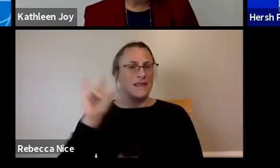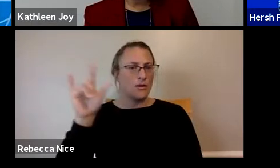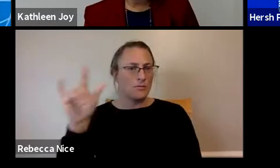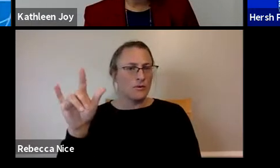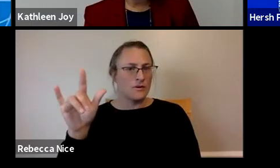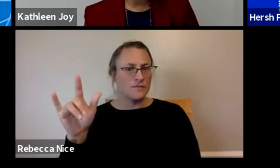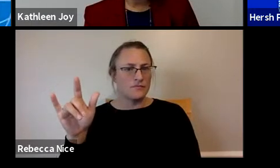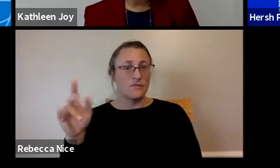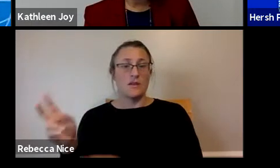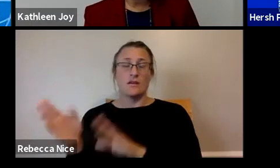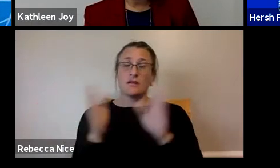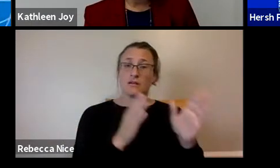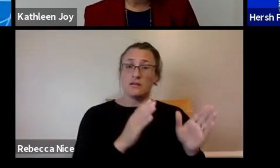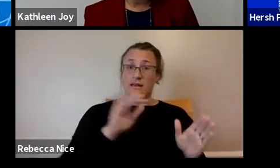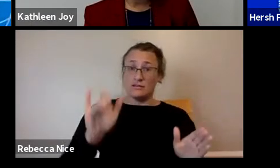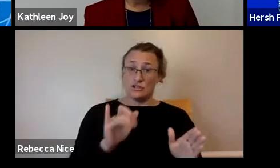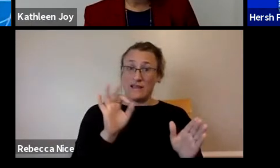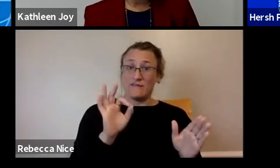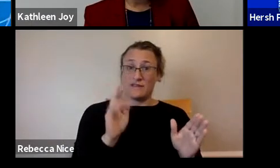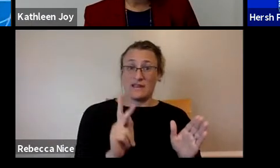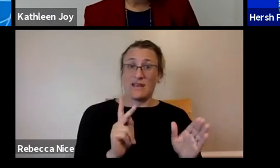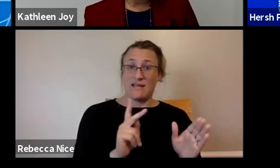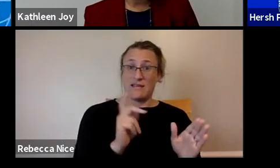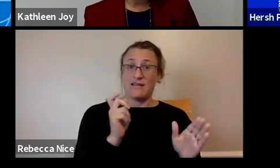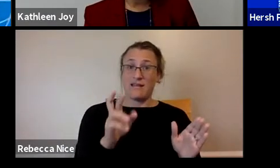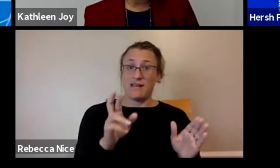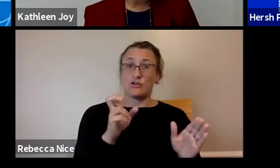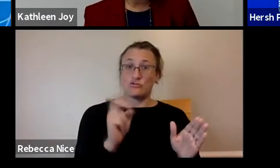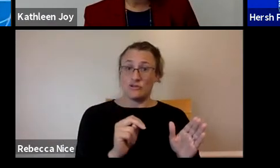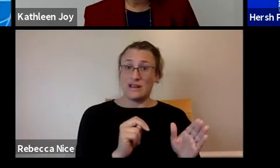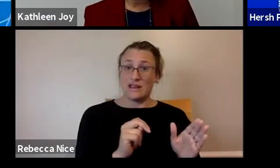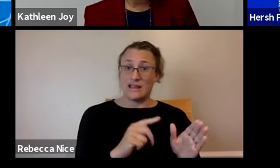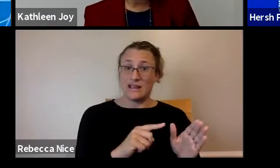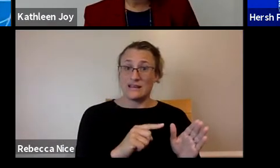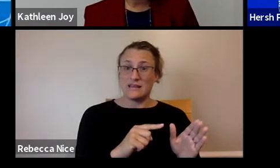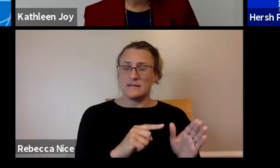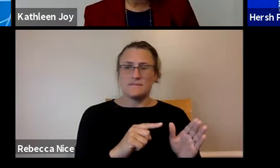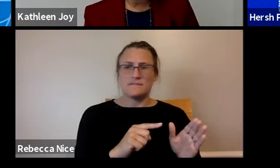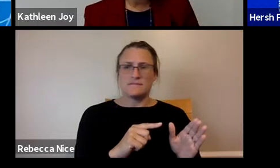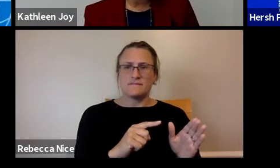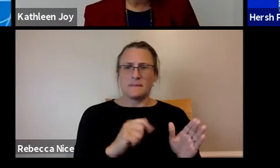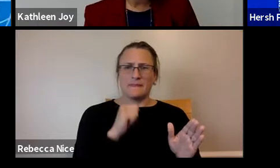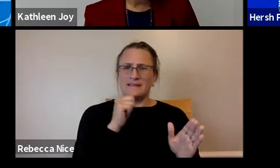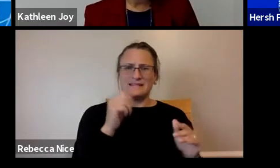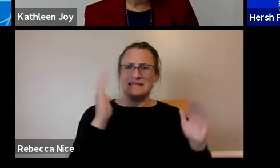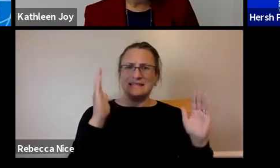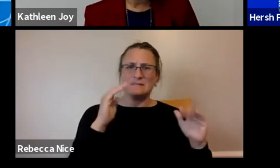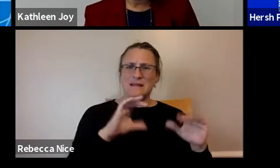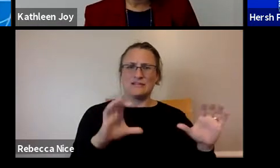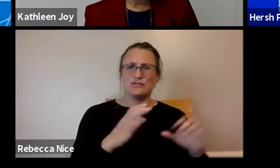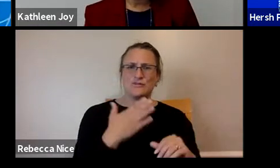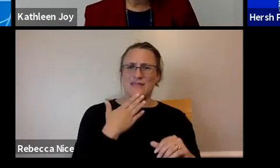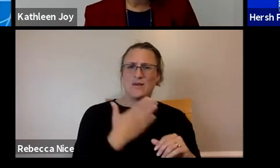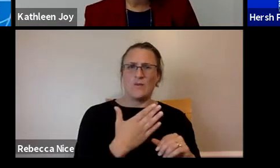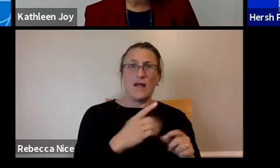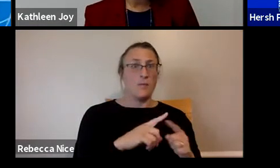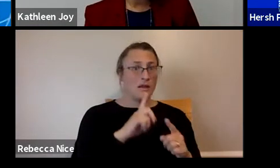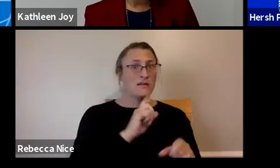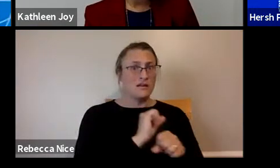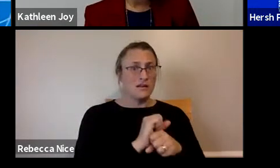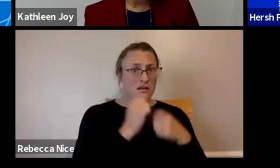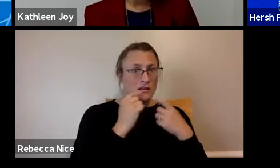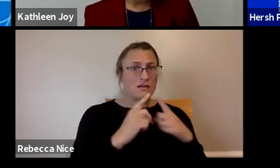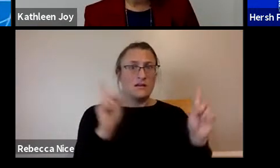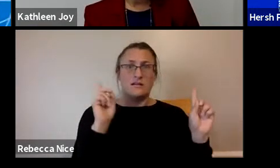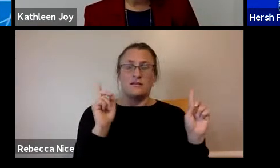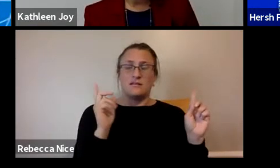air train, it was not expected to do anywhere near as well as it has turned out